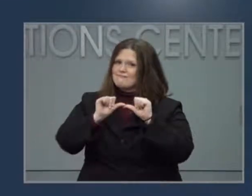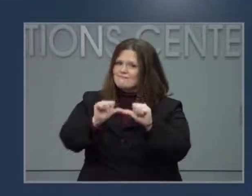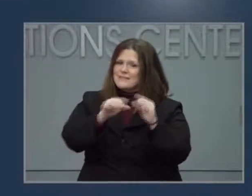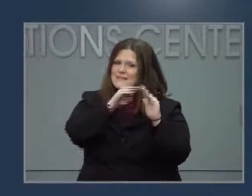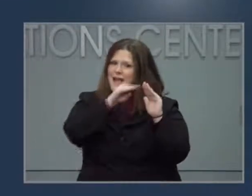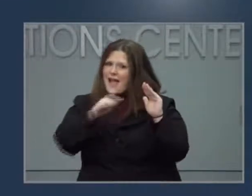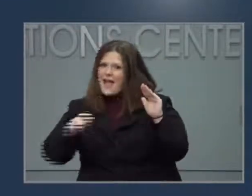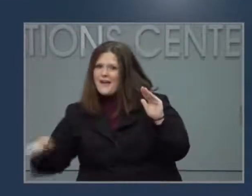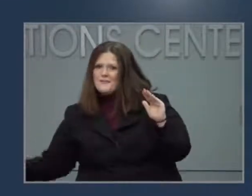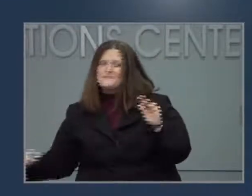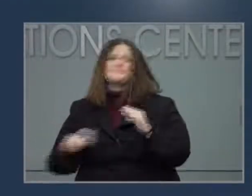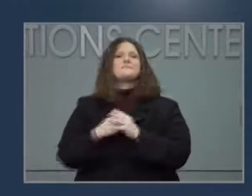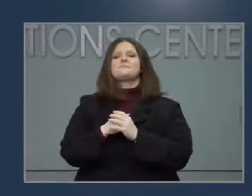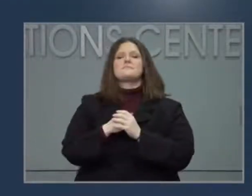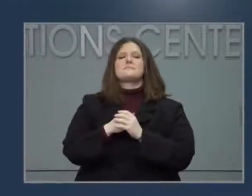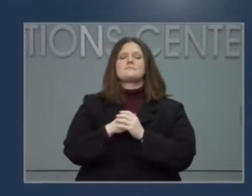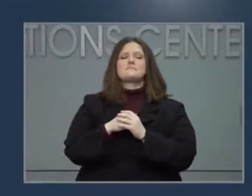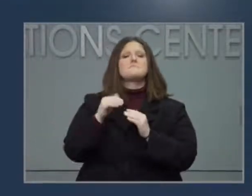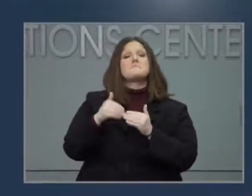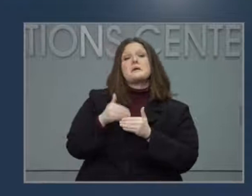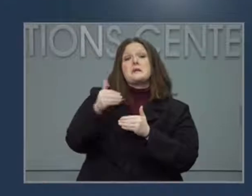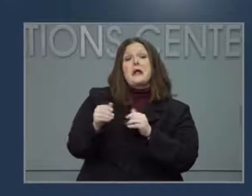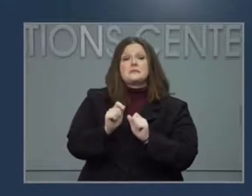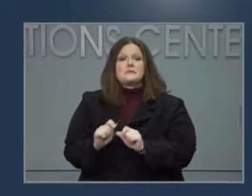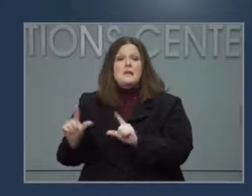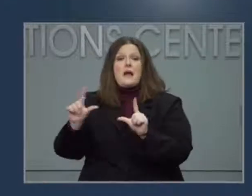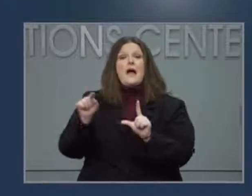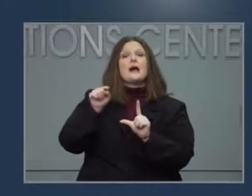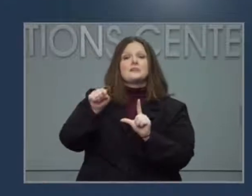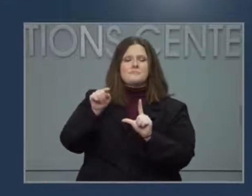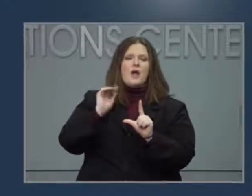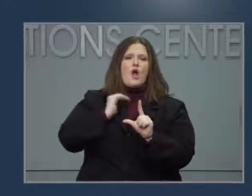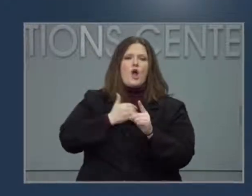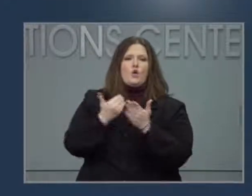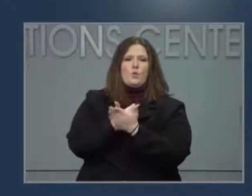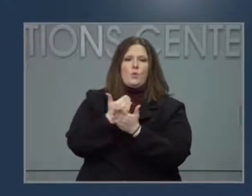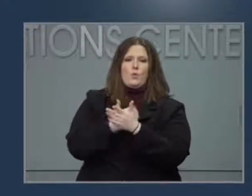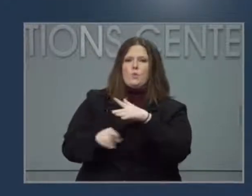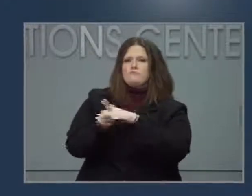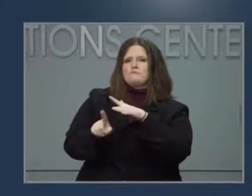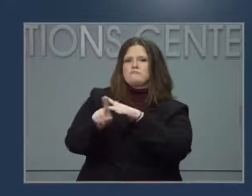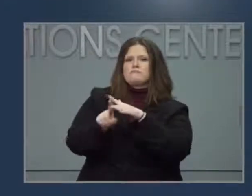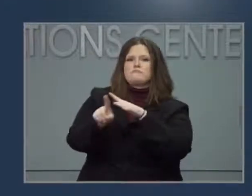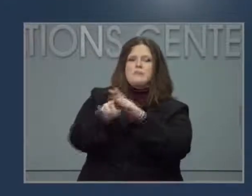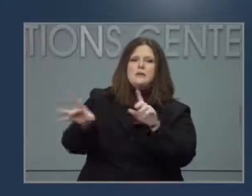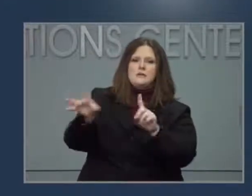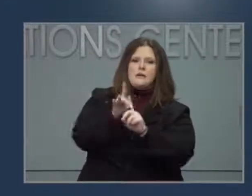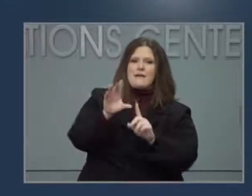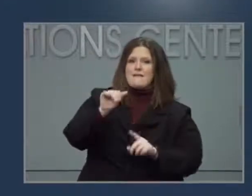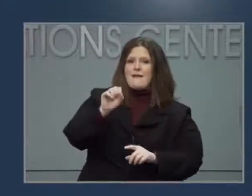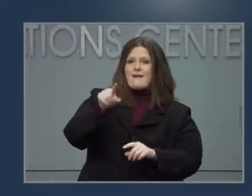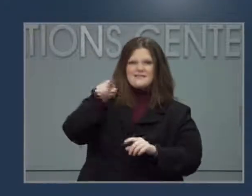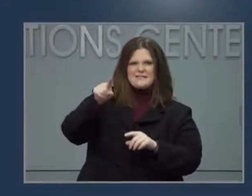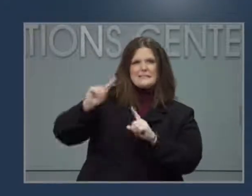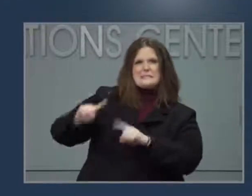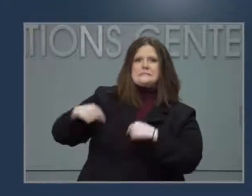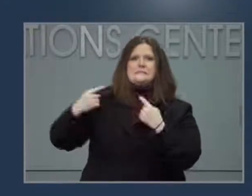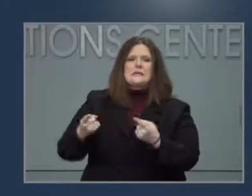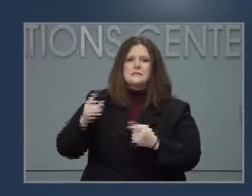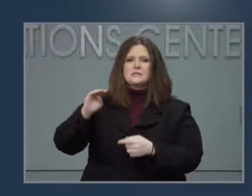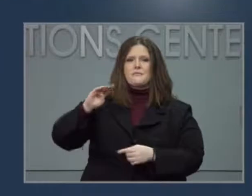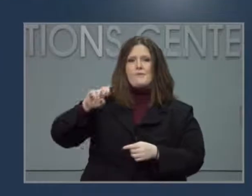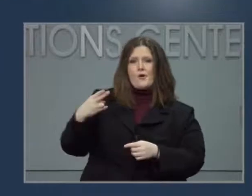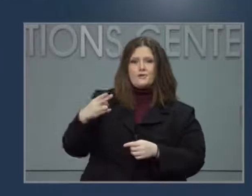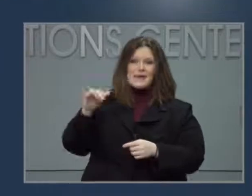our new cases. This first graph shows you the trajectory of new cases each day since we had our first case back in March. And looking at the